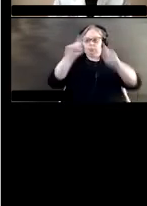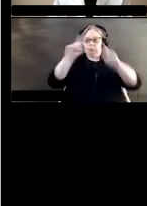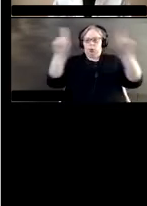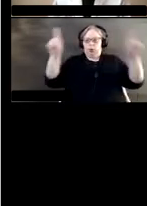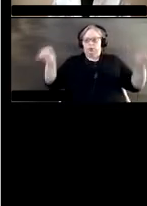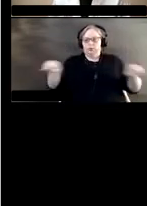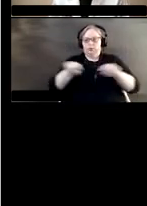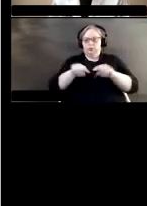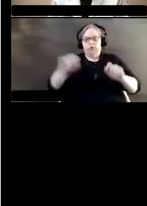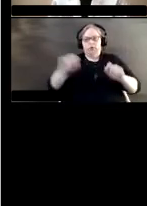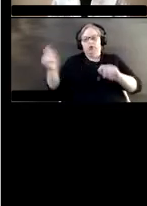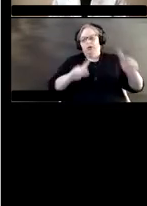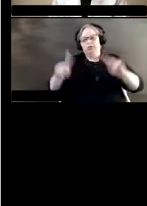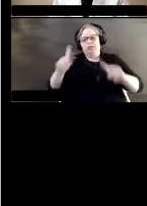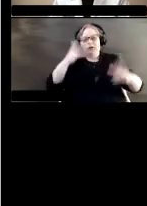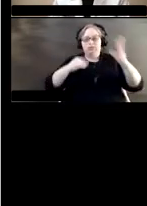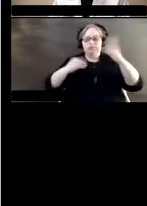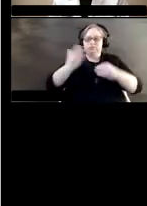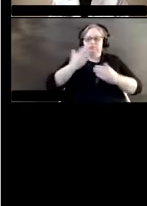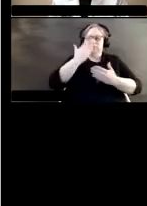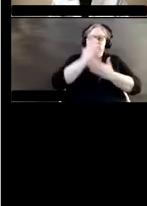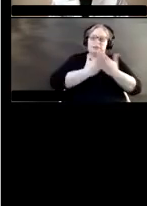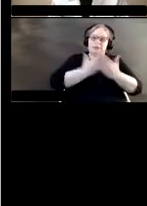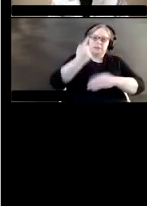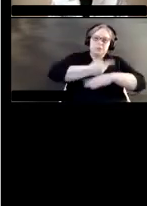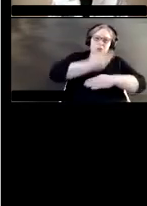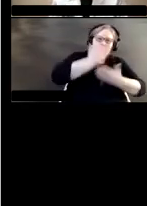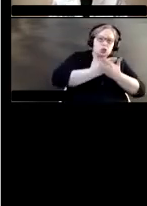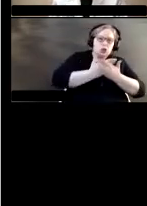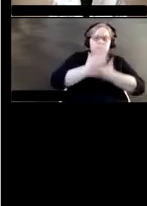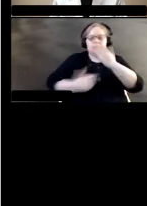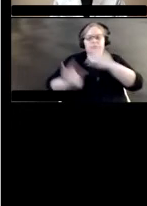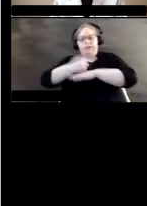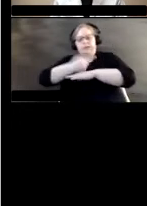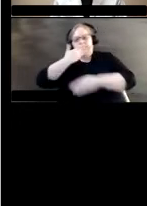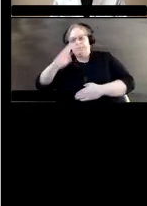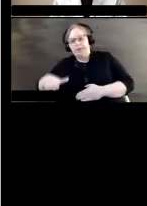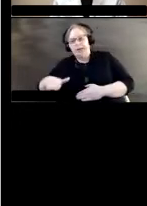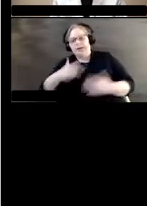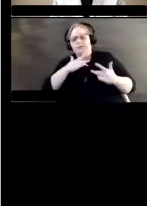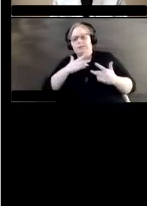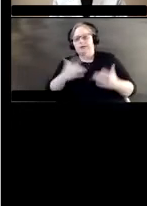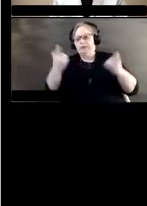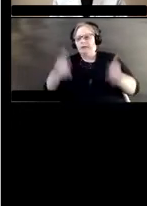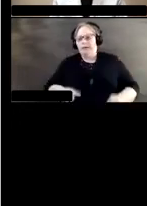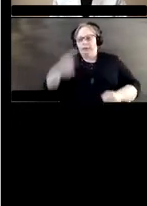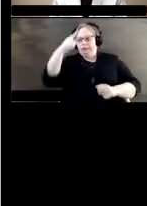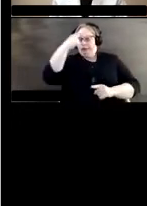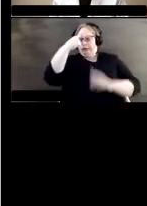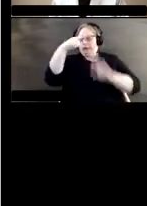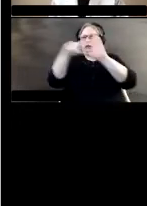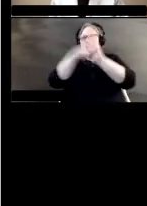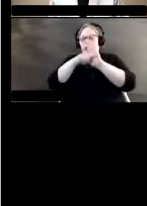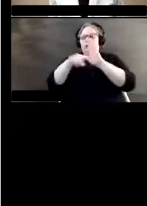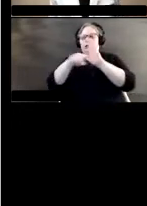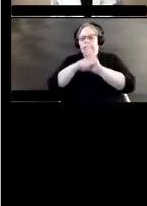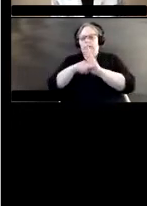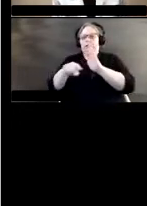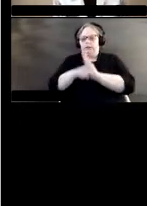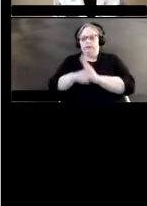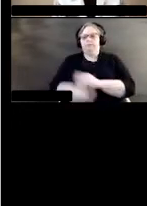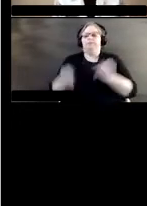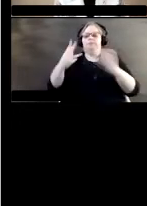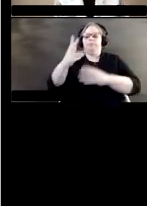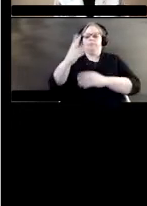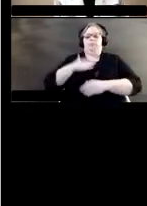days. And sometimes what we tend to do is have a lot of these negative thoughts. I have a lot of patients that